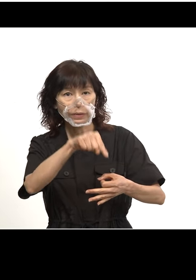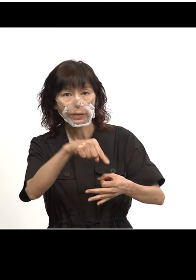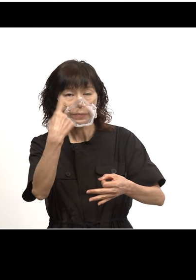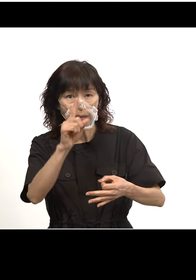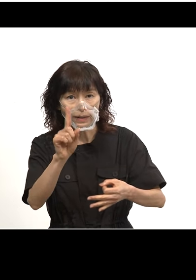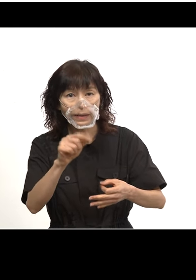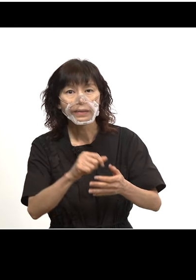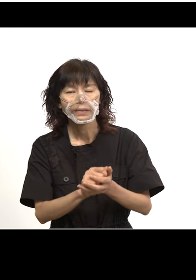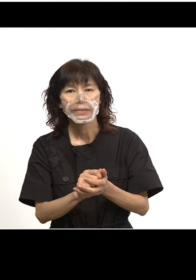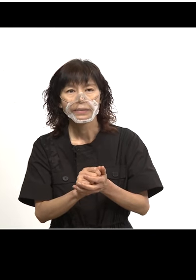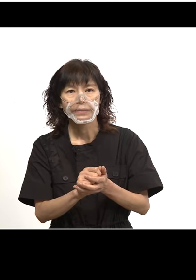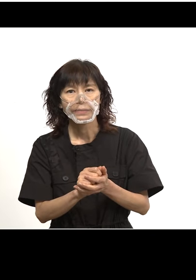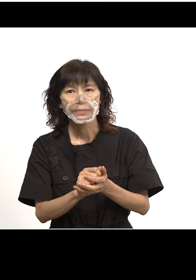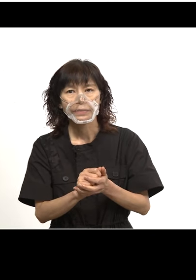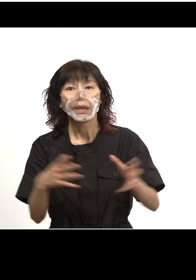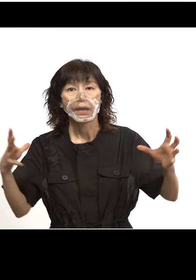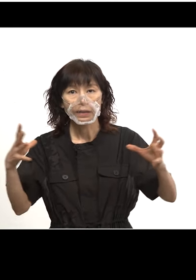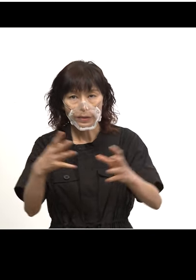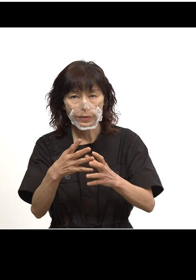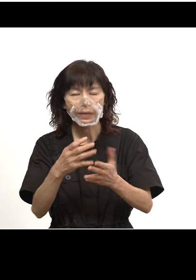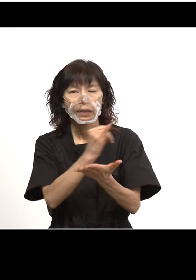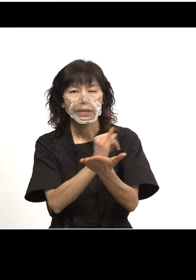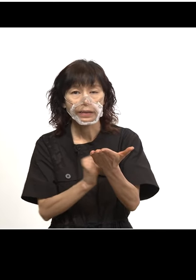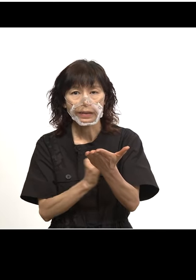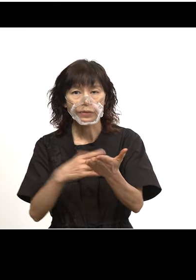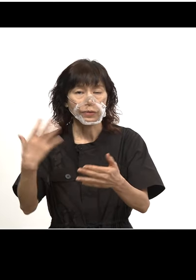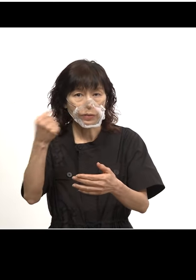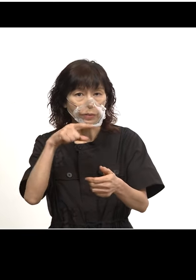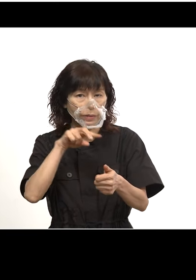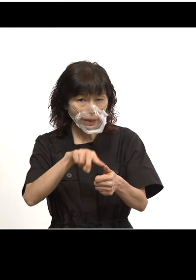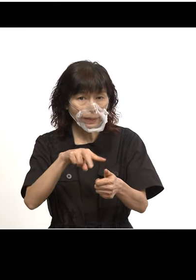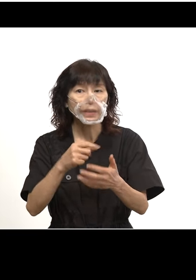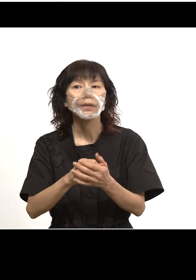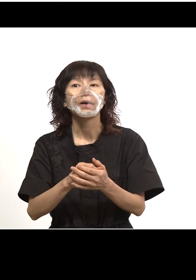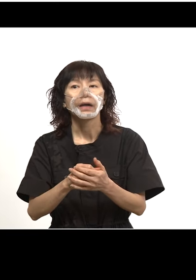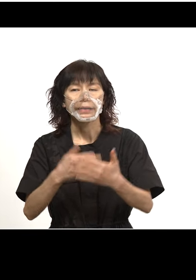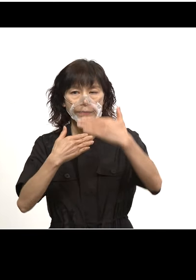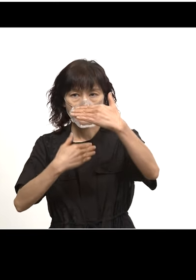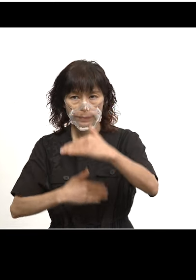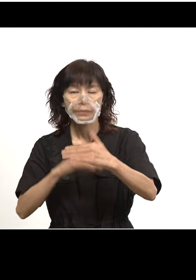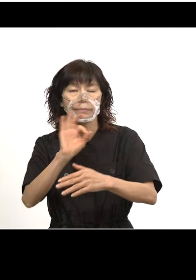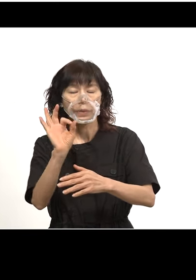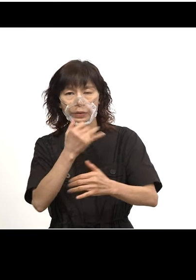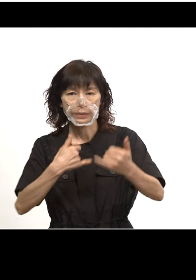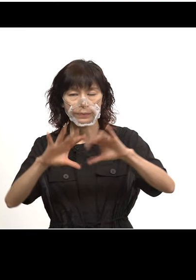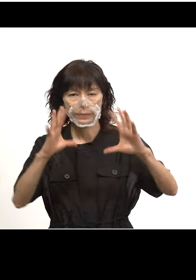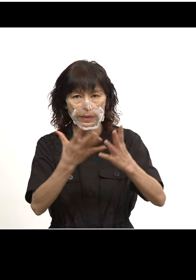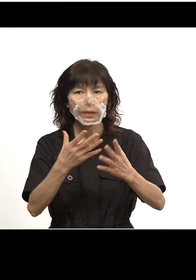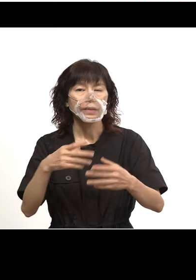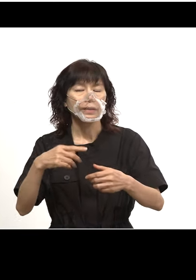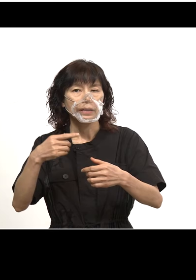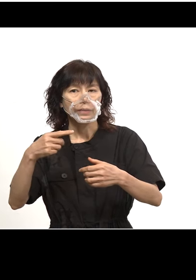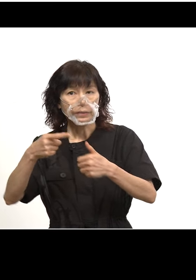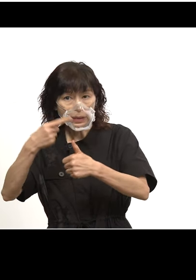in 2007, writing, directing, and performing in the company's debut piece, Behind the Mirror. Mann received the Stage Best